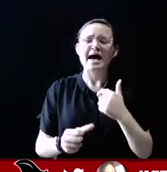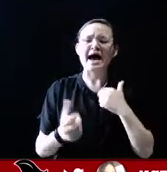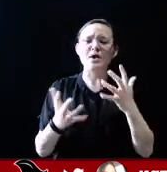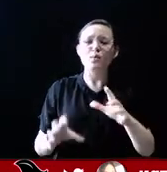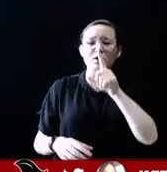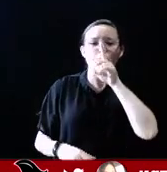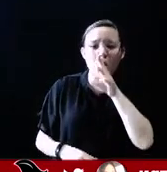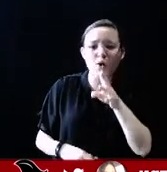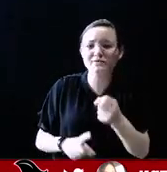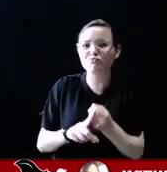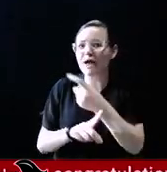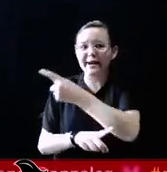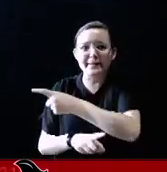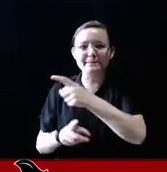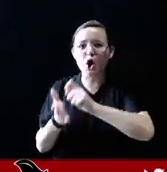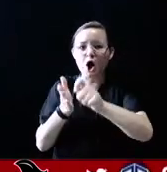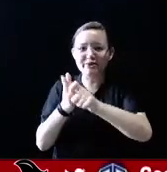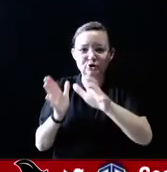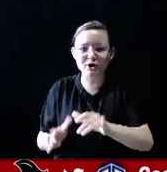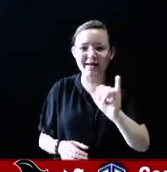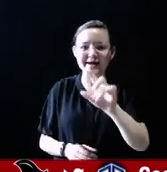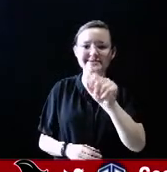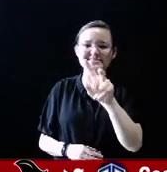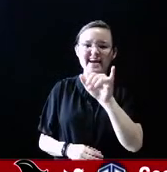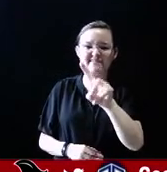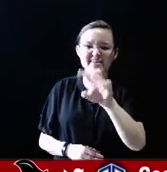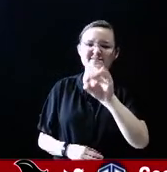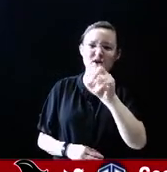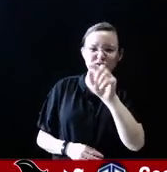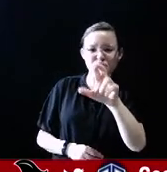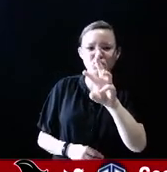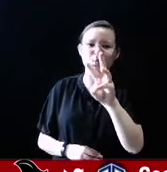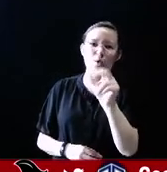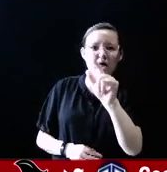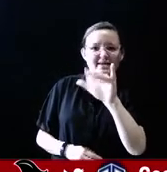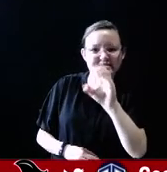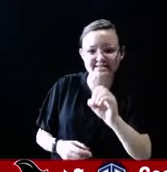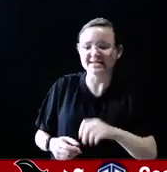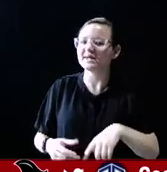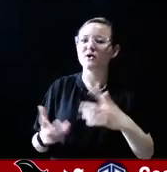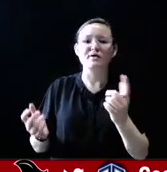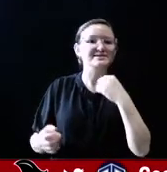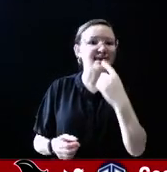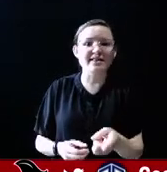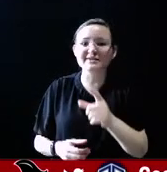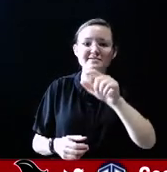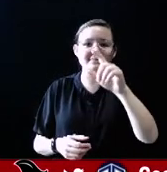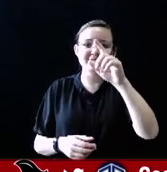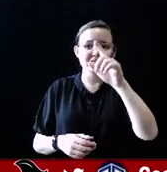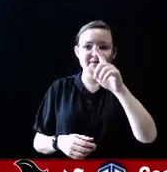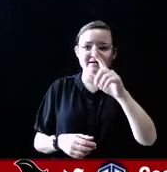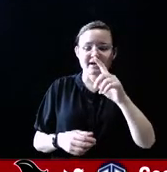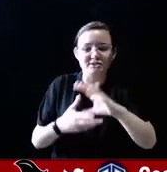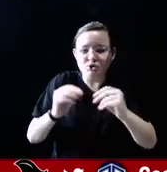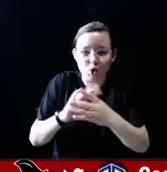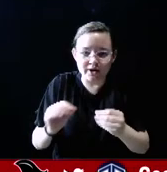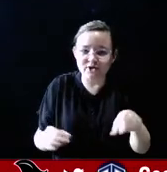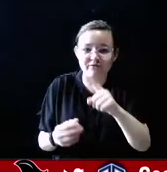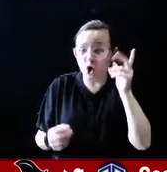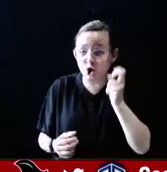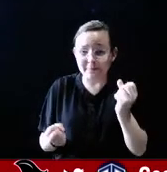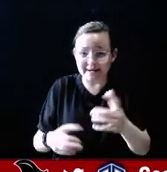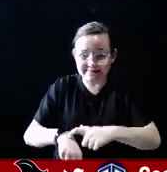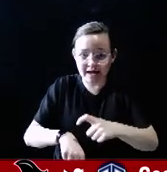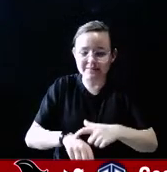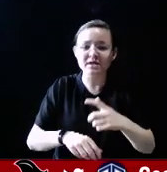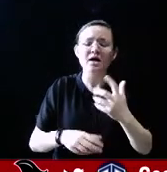author none of you have ever heard of, like David Foster Wallace or Thomas Pynchon, or telling some mindless anecdote you've heard 100 times before. I